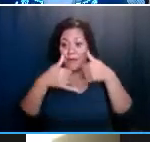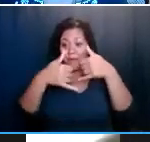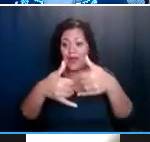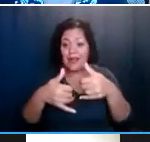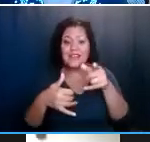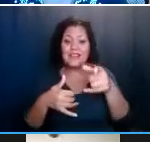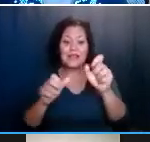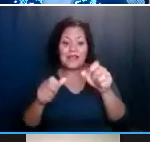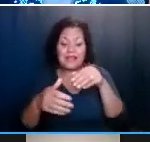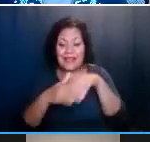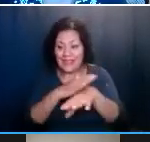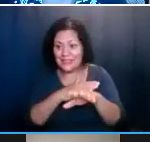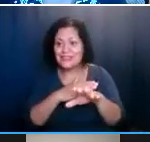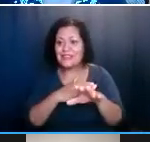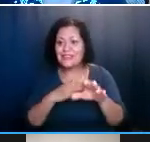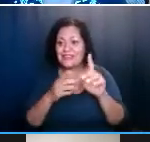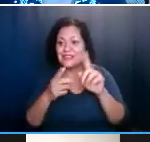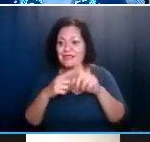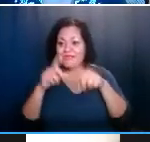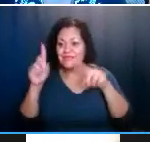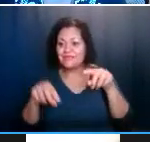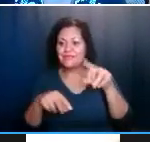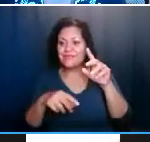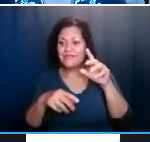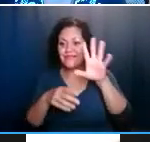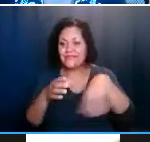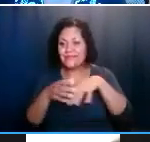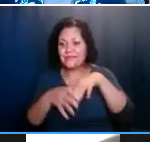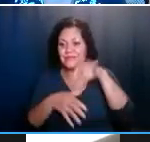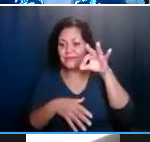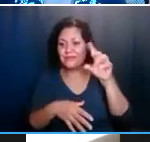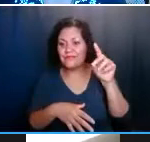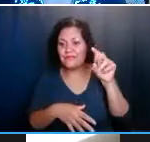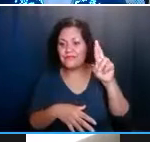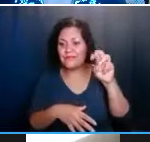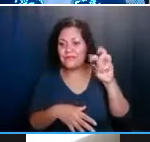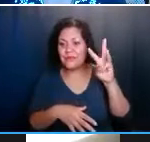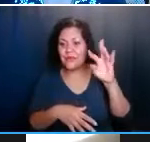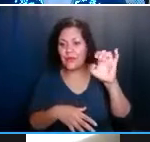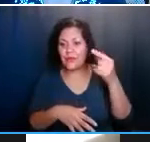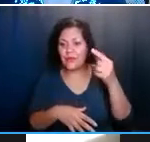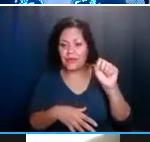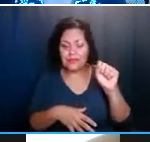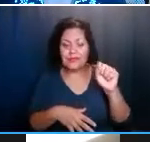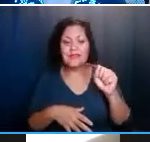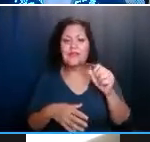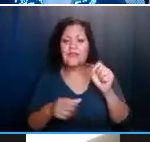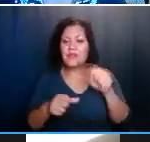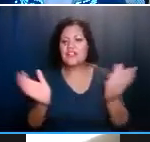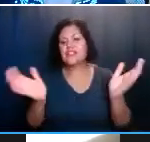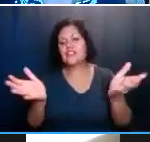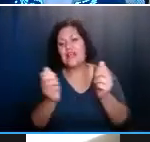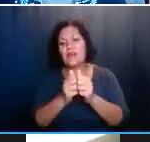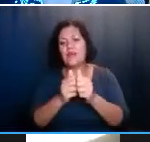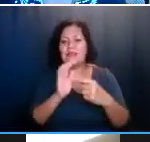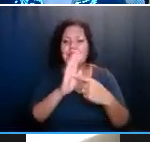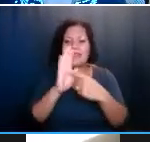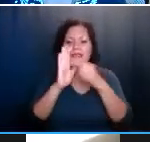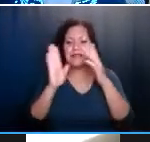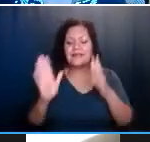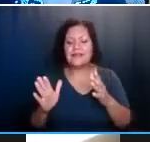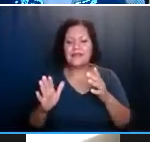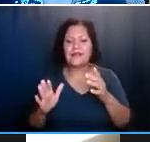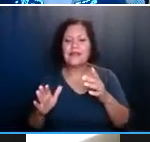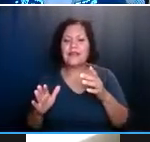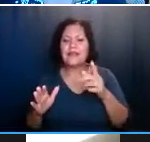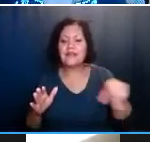into that. You can chat with the exhibitors. Everybody is on monitoring their exhibitor